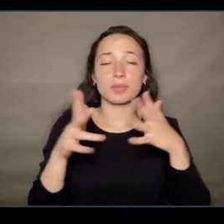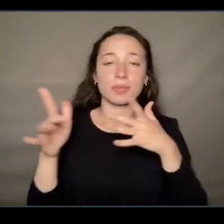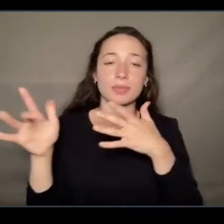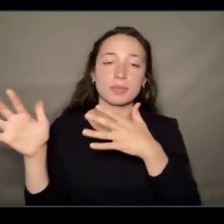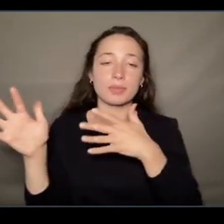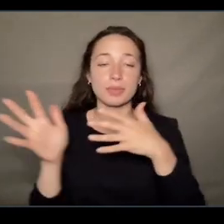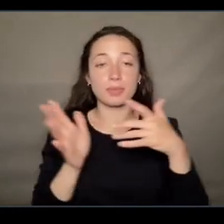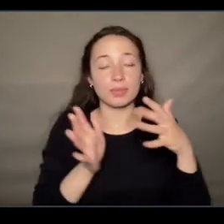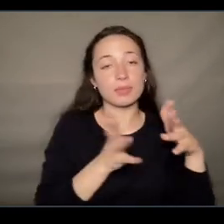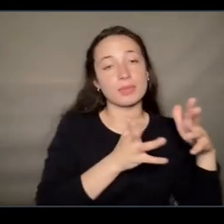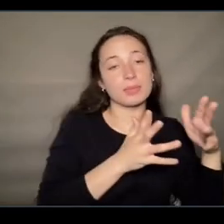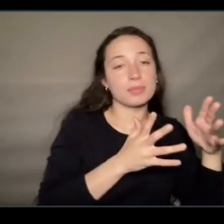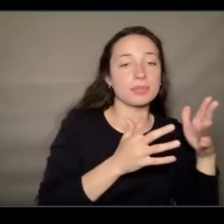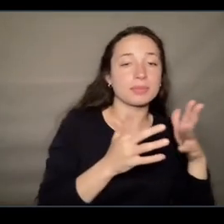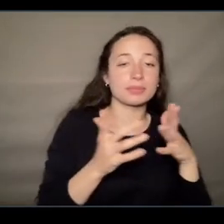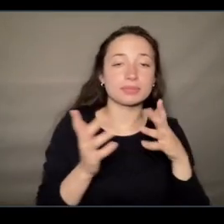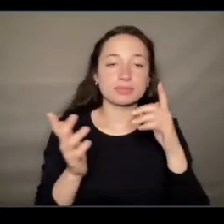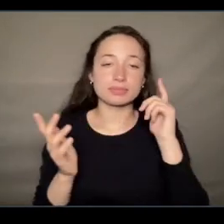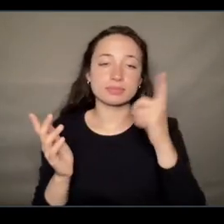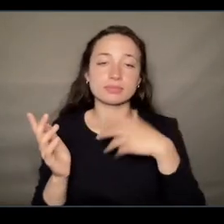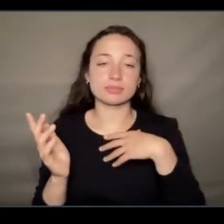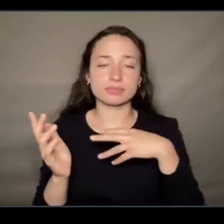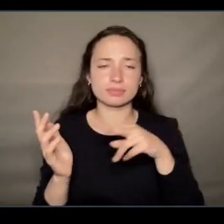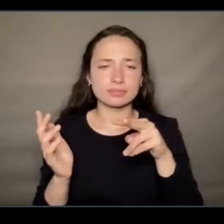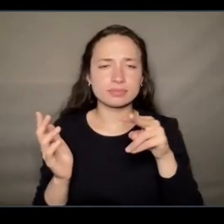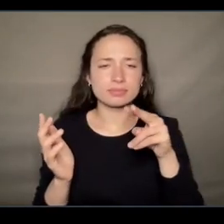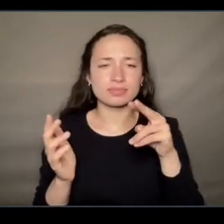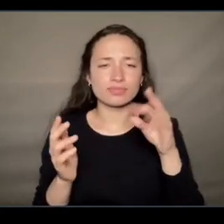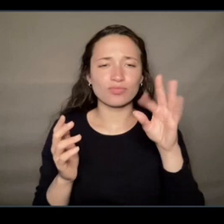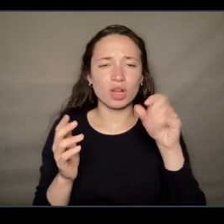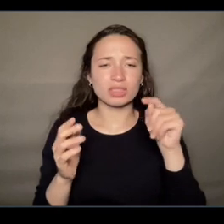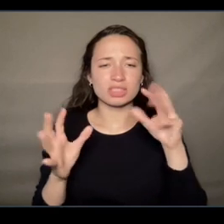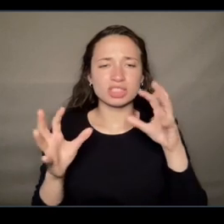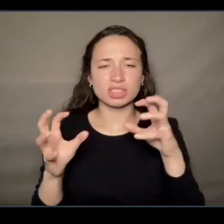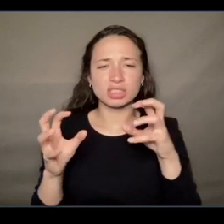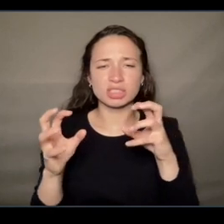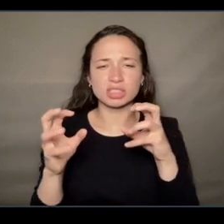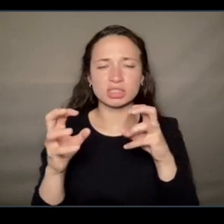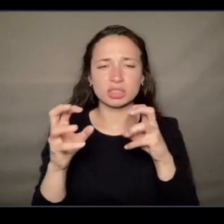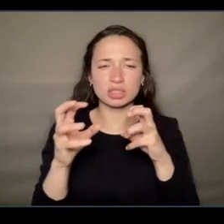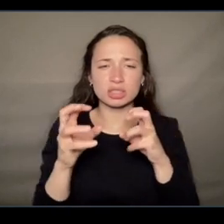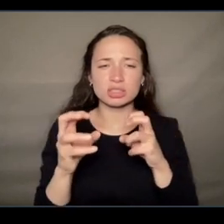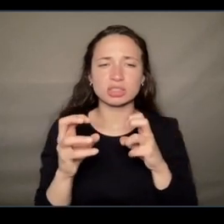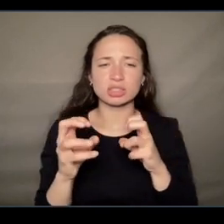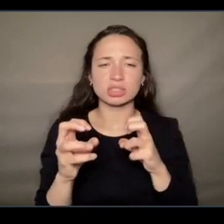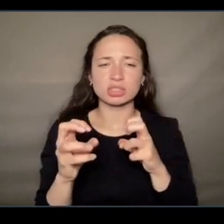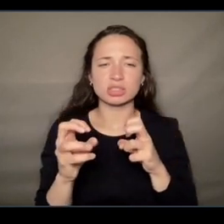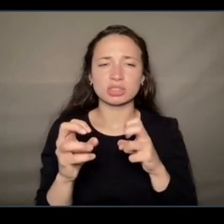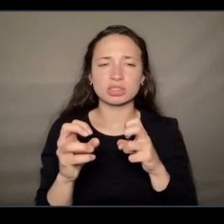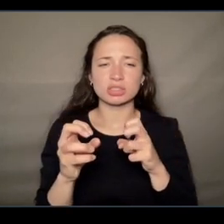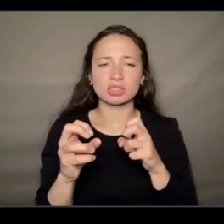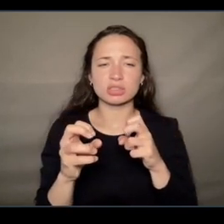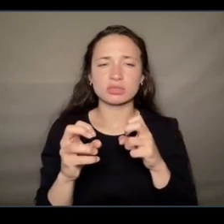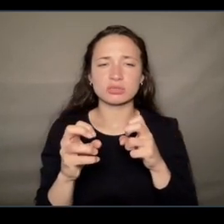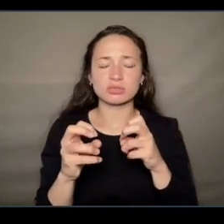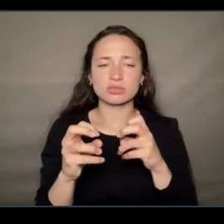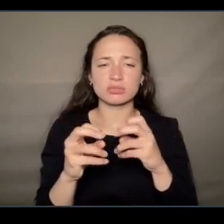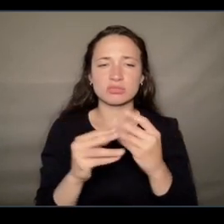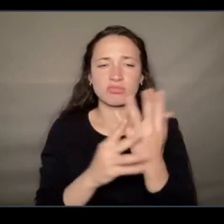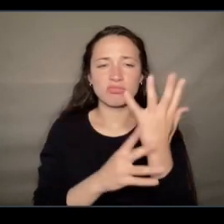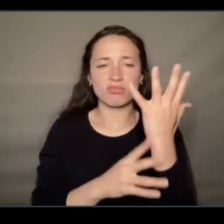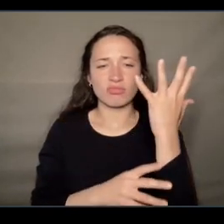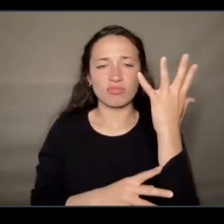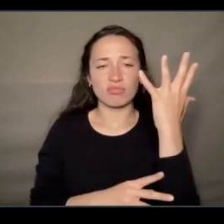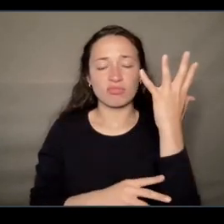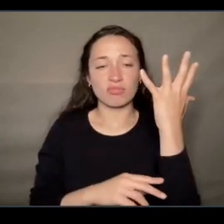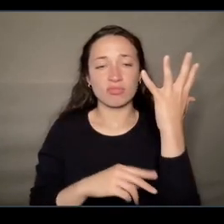blowing. Later I slept as frost pressed and pinched, then rose stiffly to